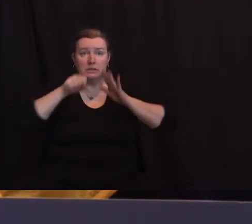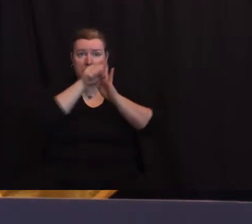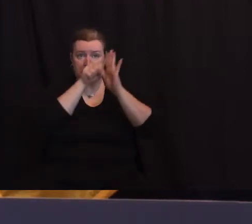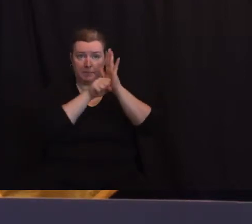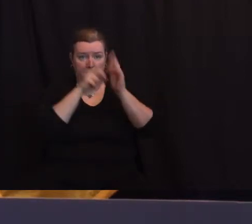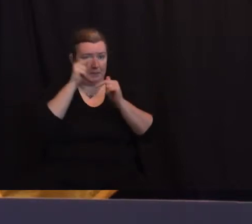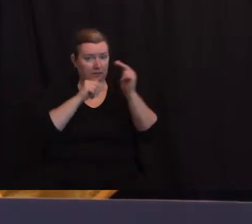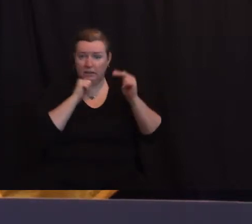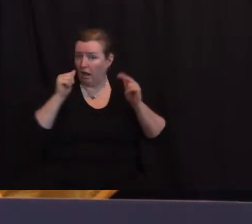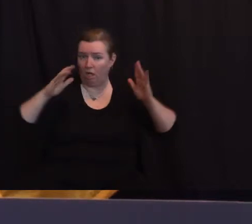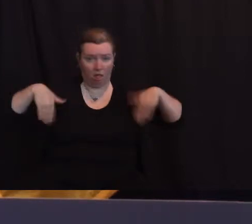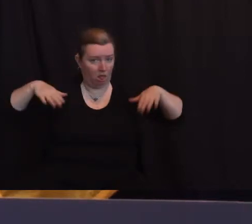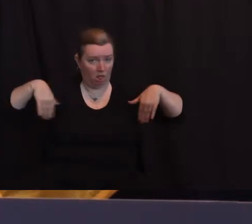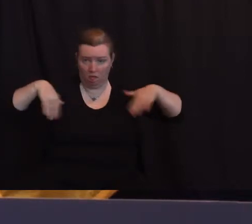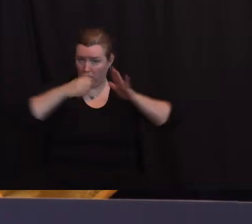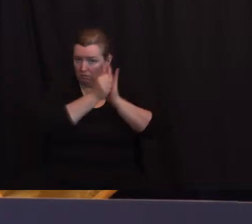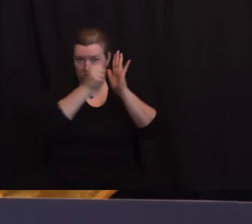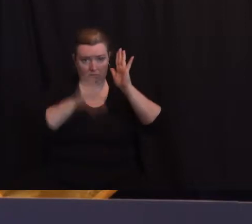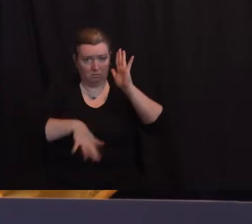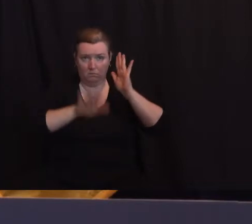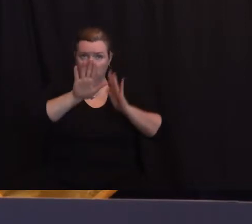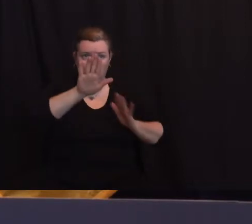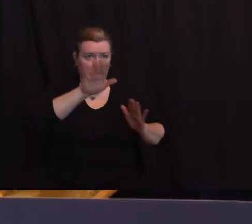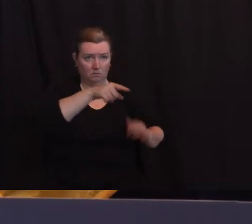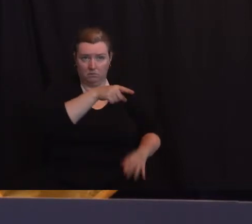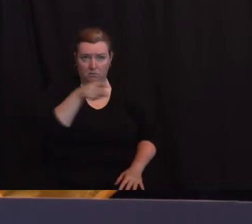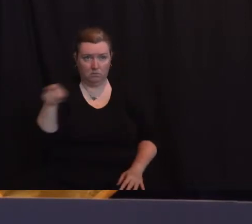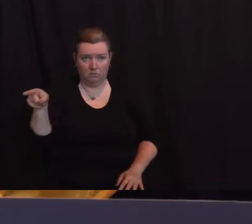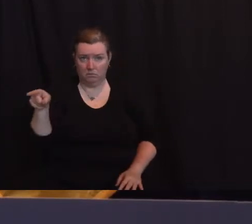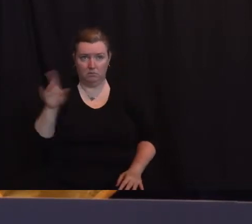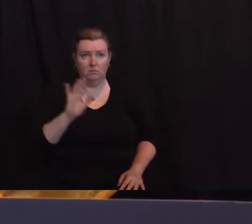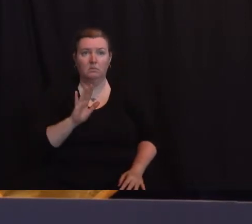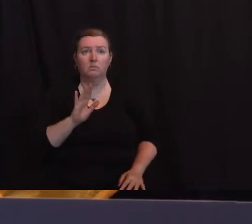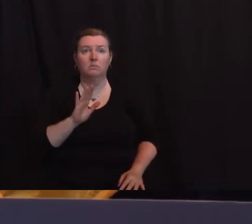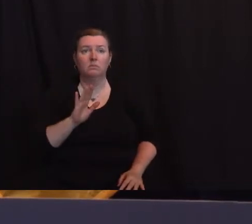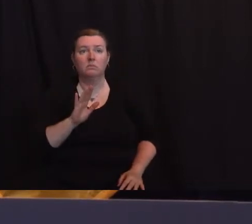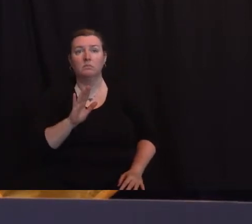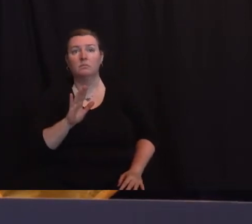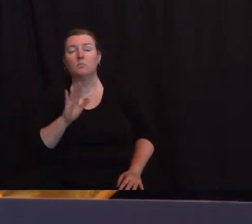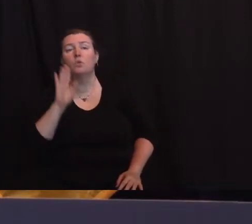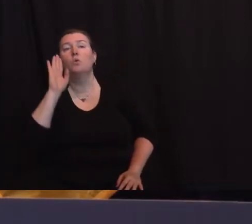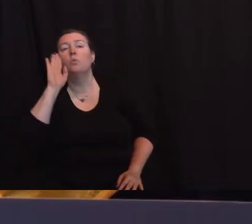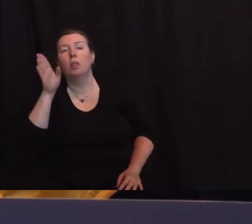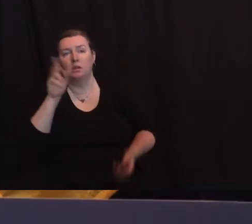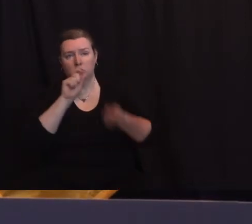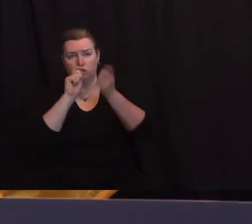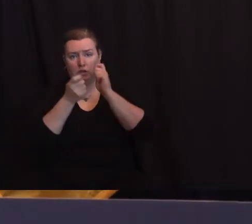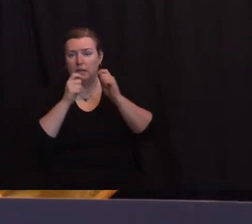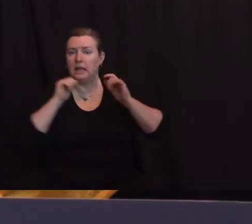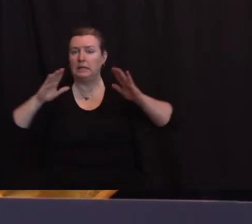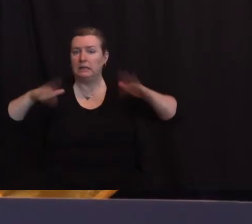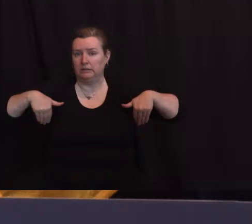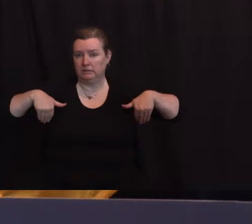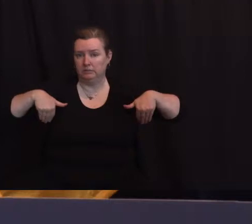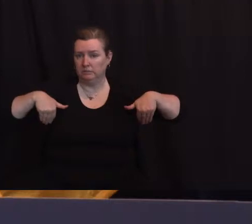facilities. I suspect that changes, Dustin, but it has not yet changed.